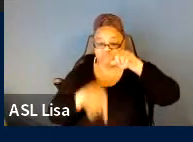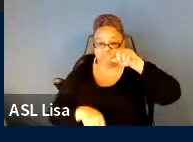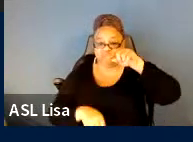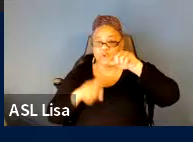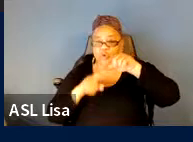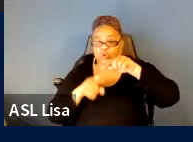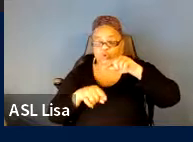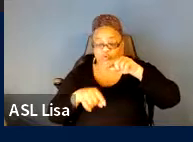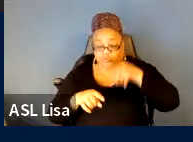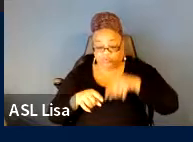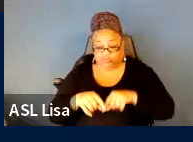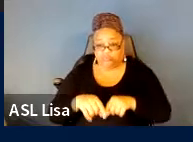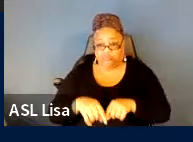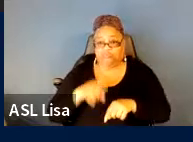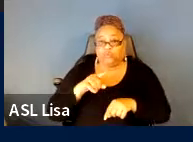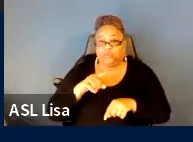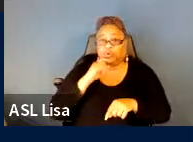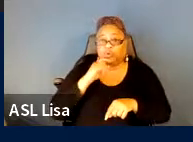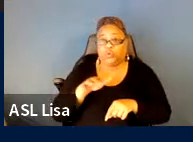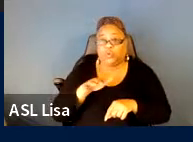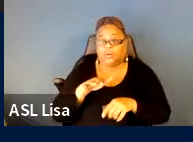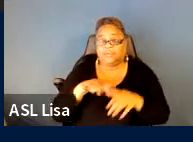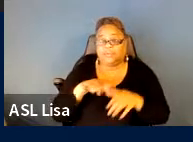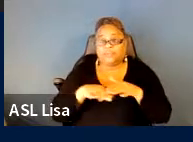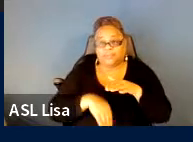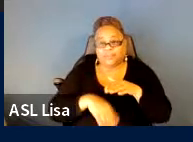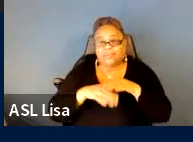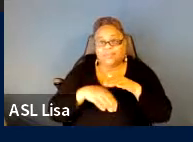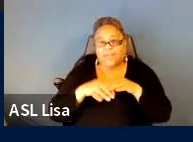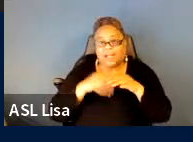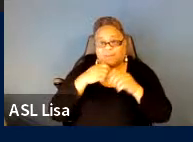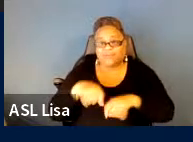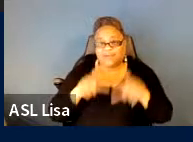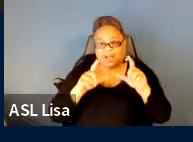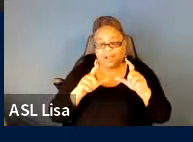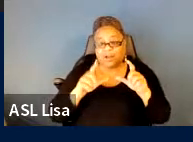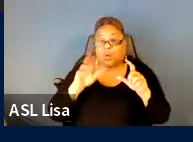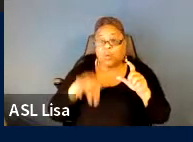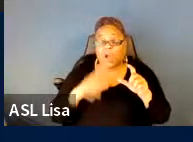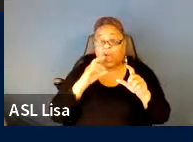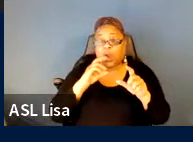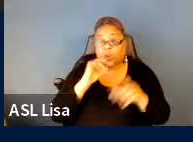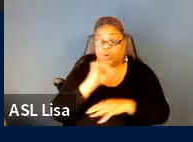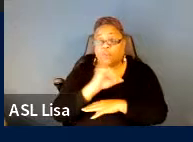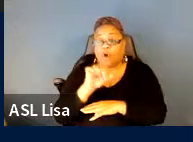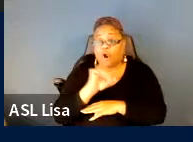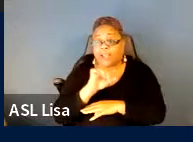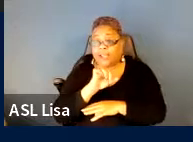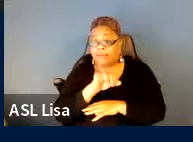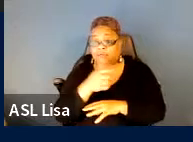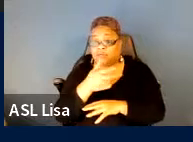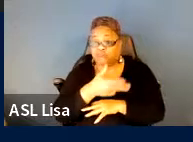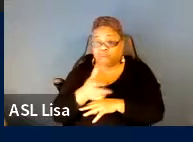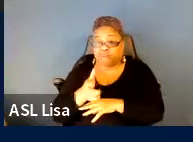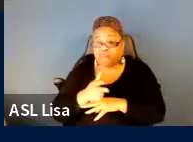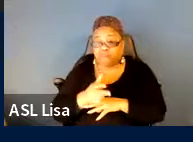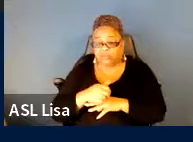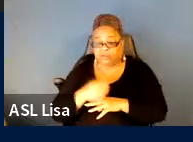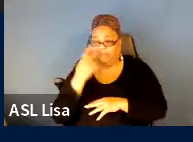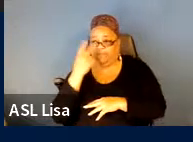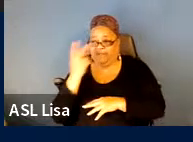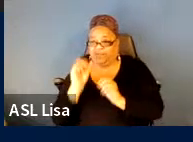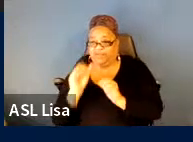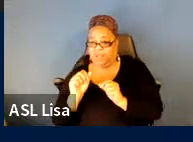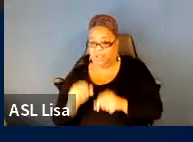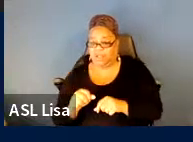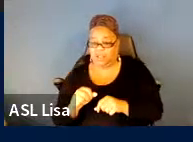are visible while vehicles are parked in a space or in spaces. These signs can be on posts, walls,